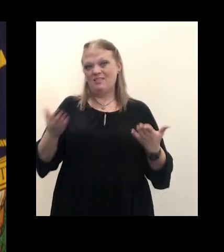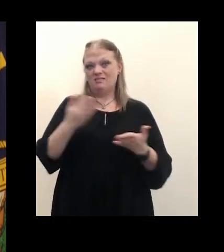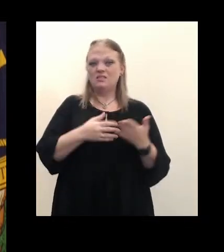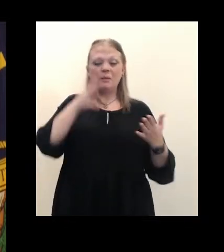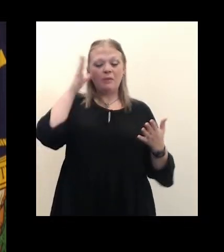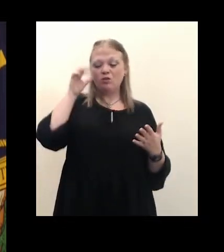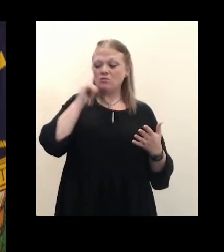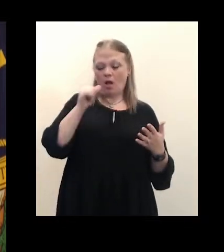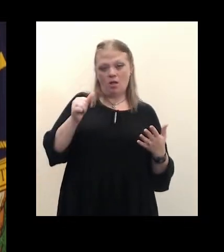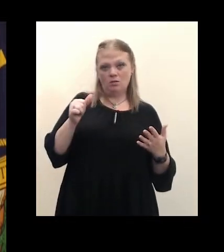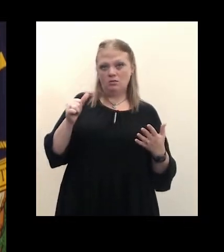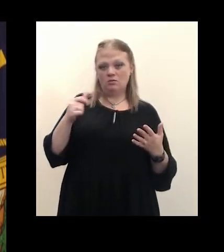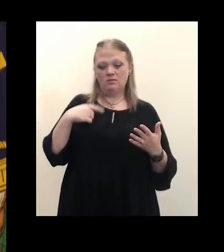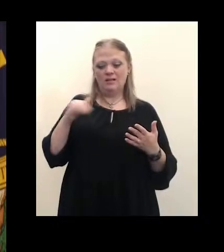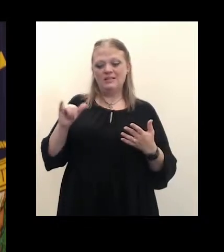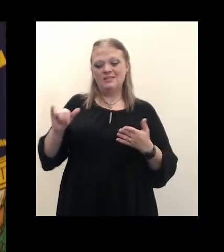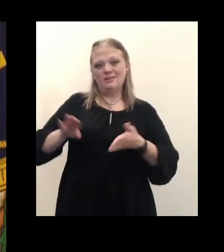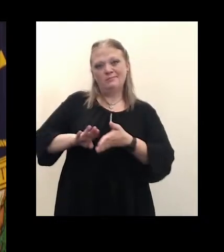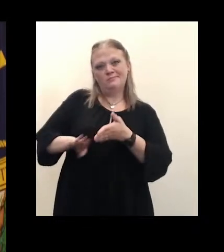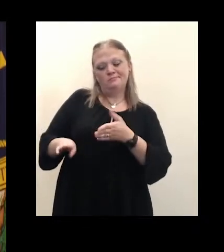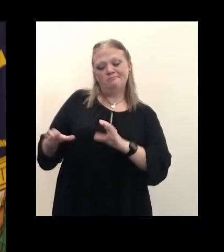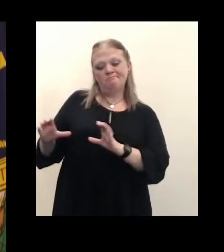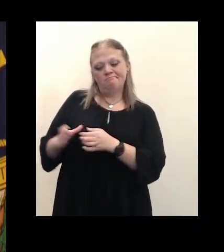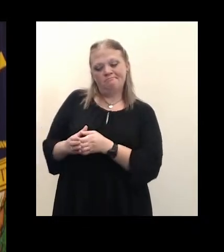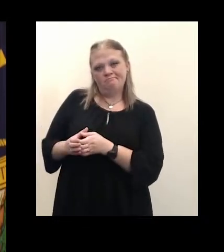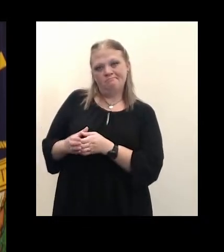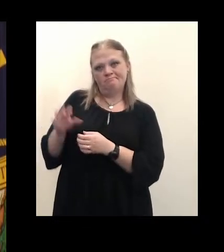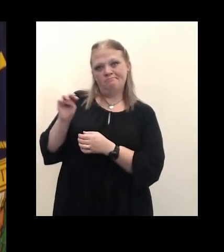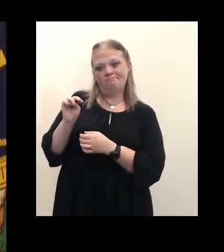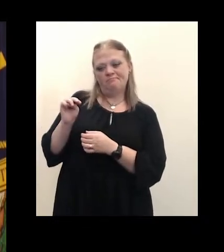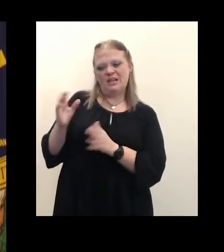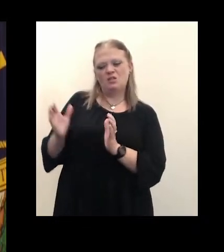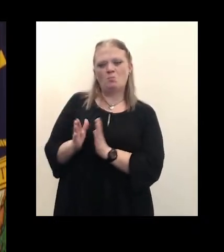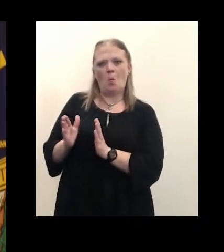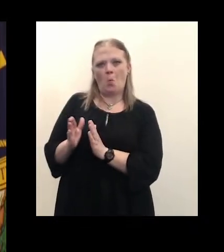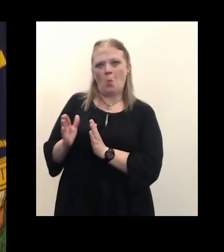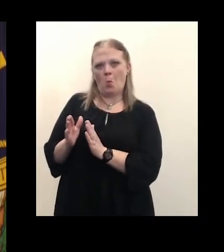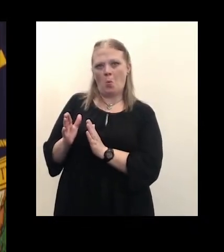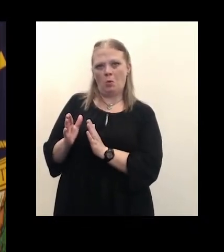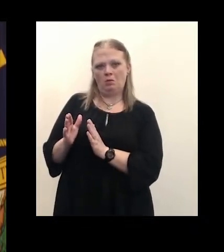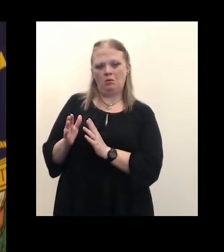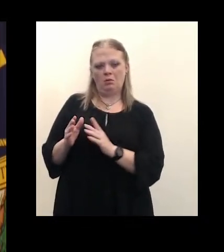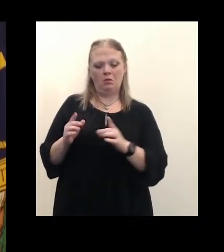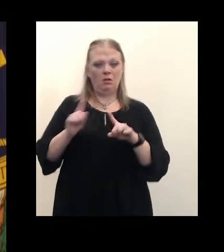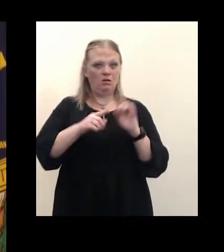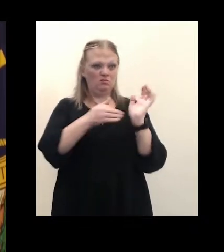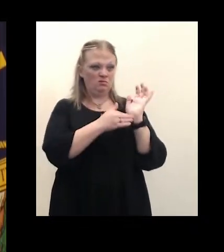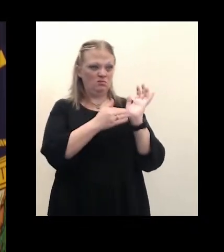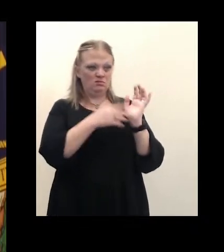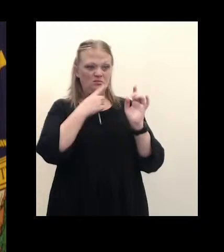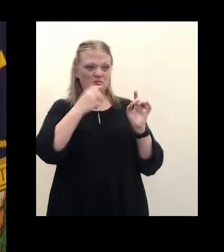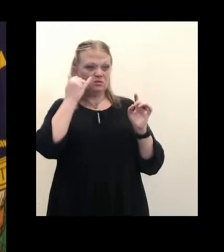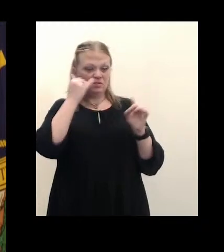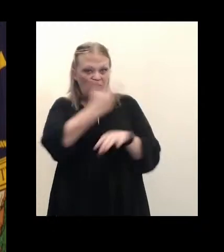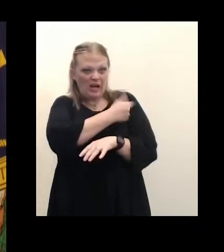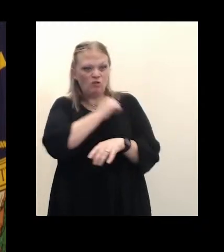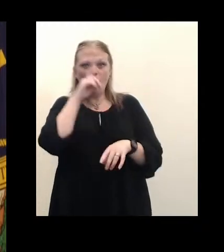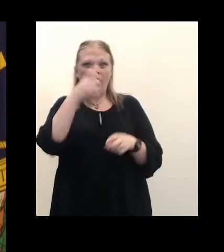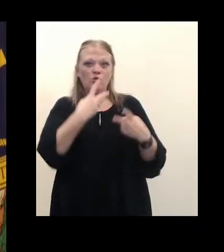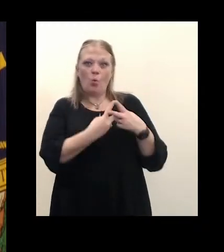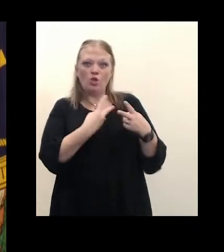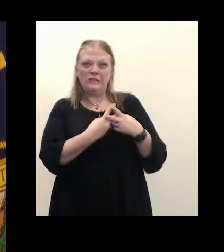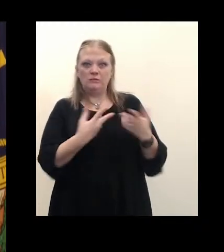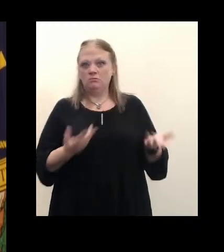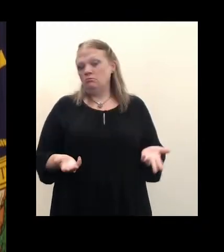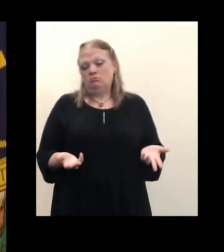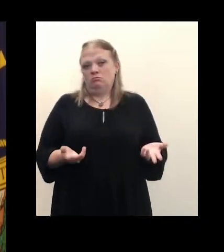represent a minority. But the ones that have, as the doctor noted, if the child's vaccinated, they don't have to quarantine. That eliminates the issue. That